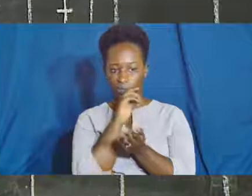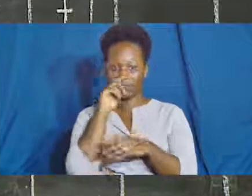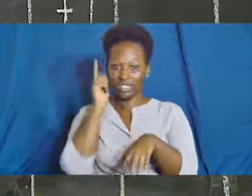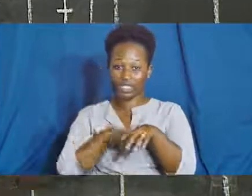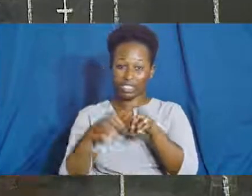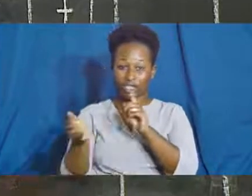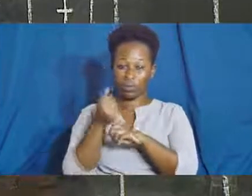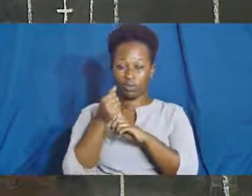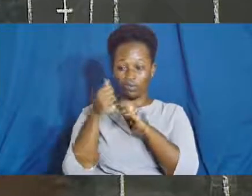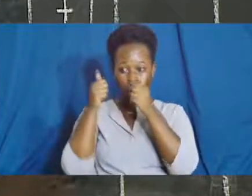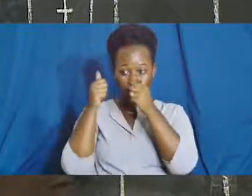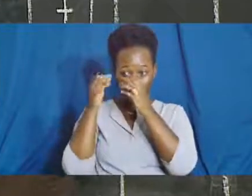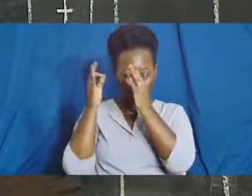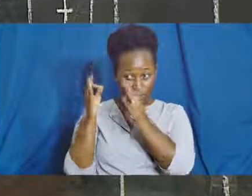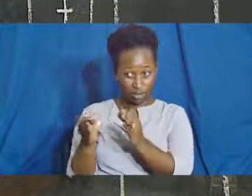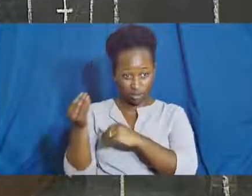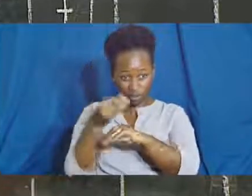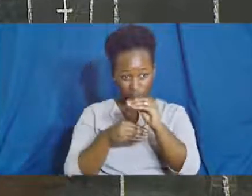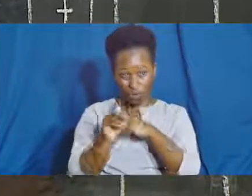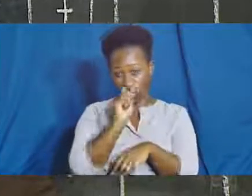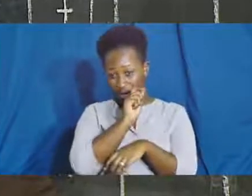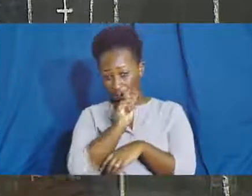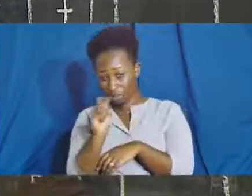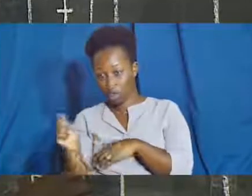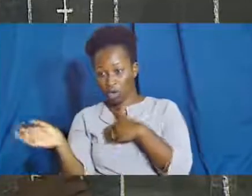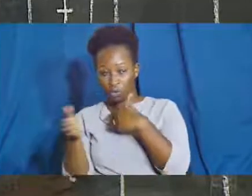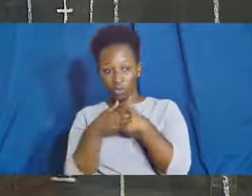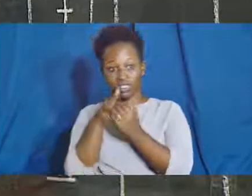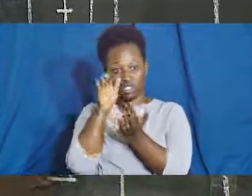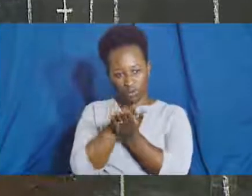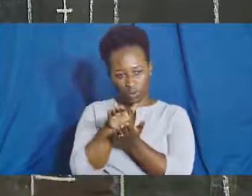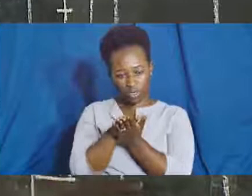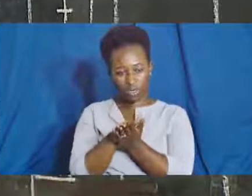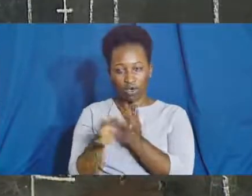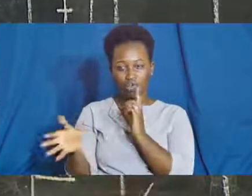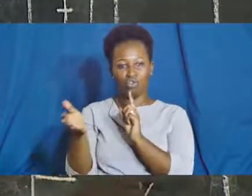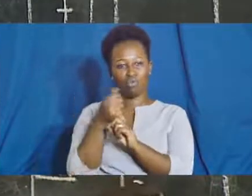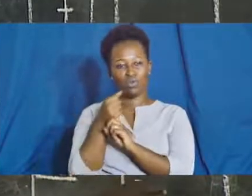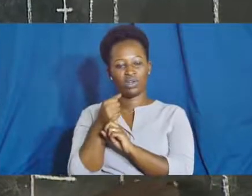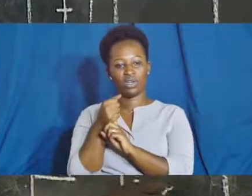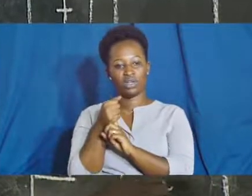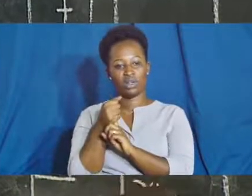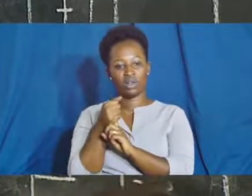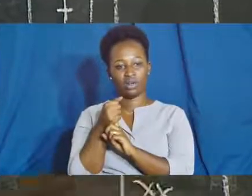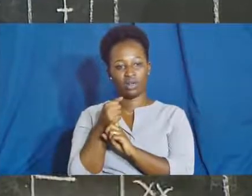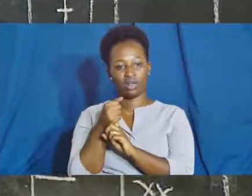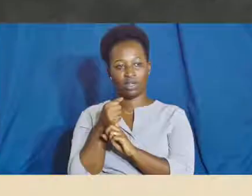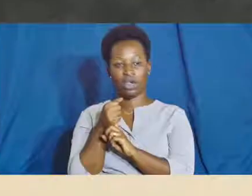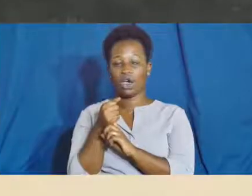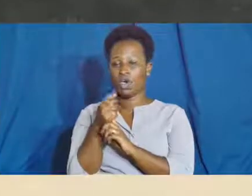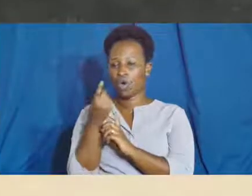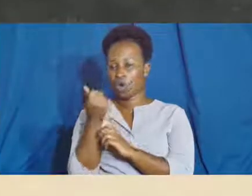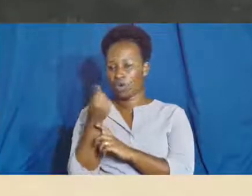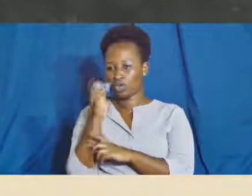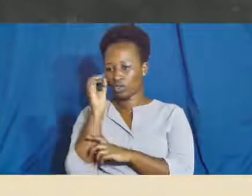get goods available for sale and you subtract closing stock, you get cost of sales.